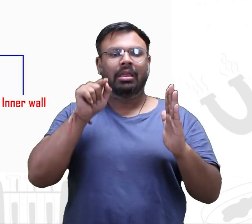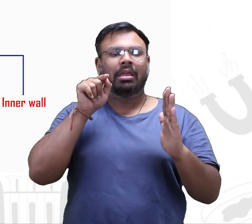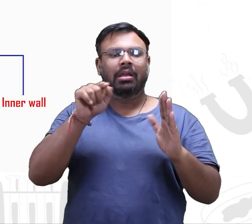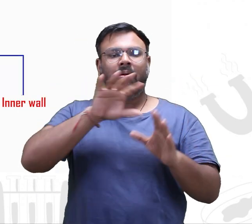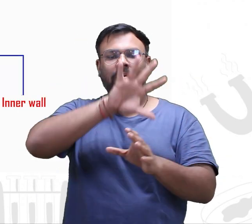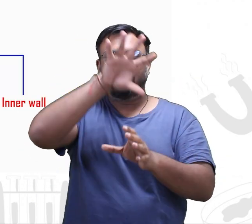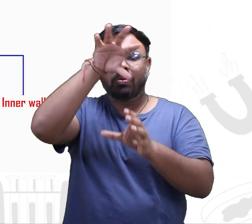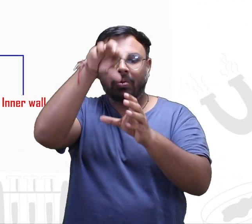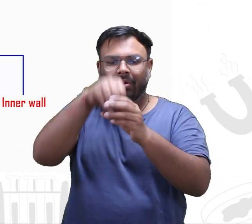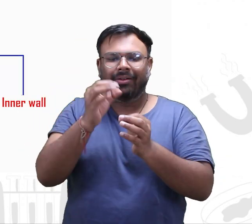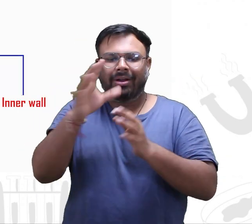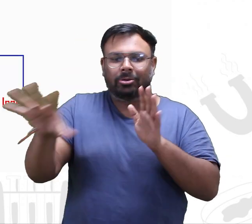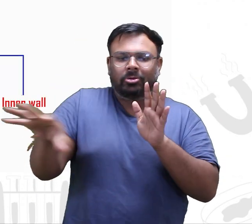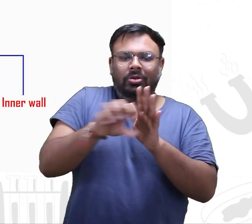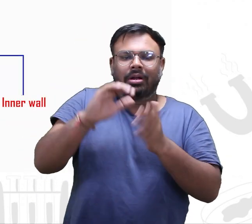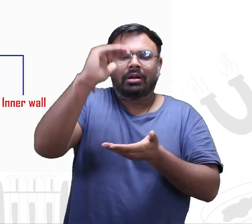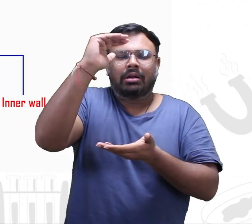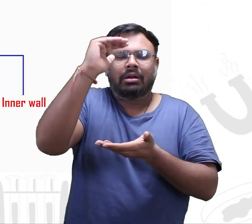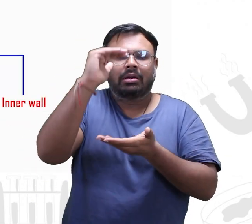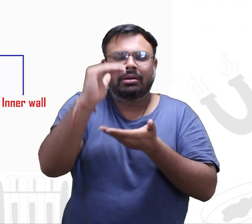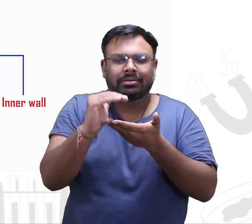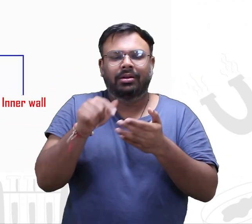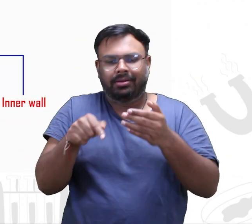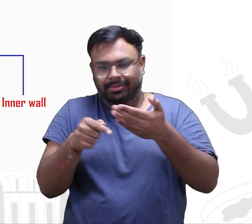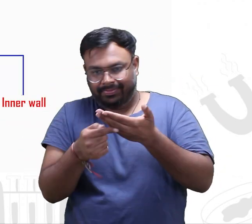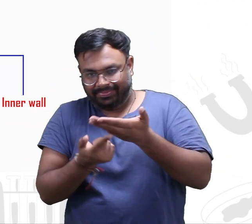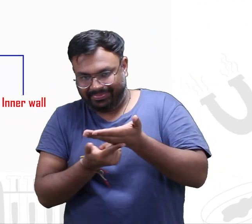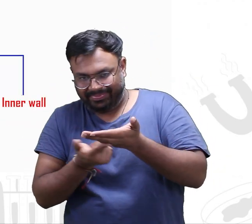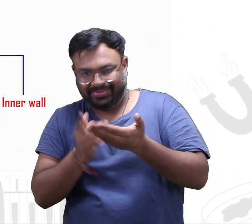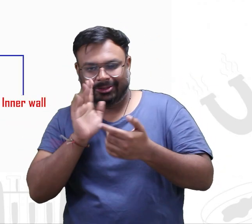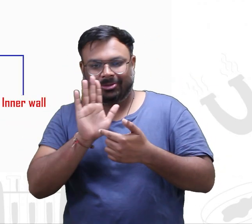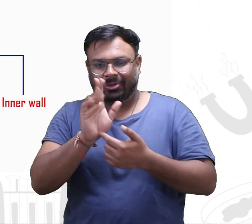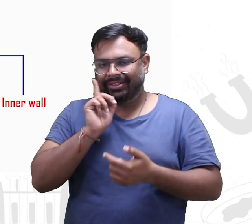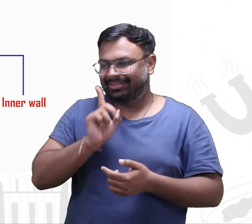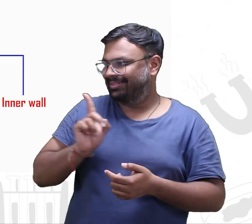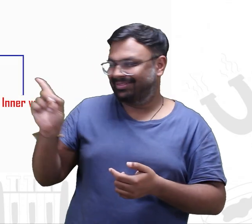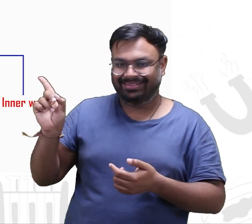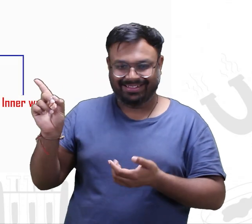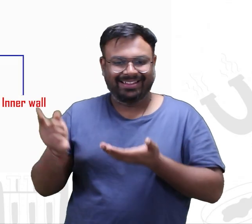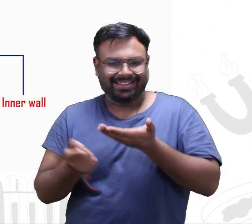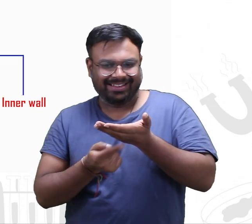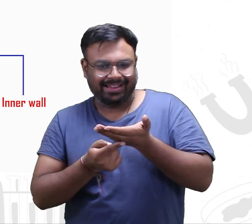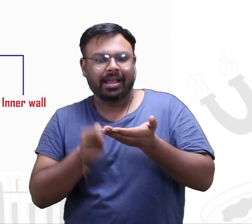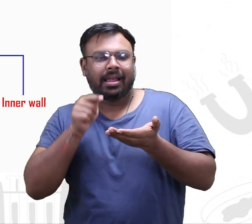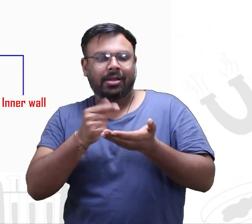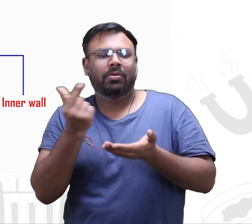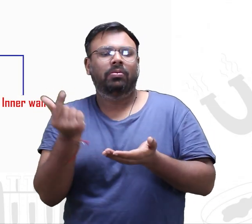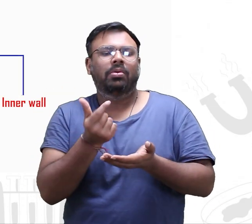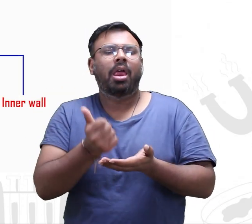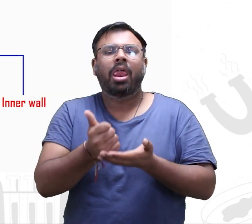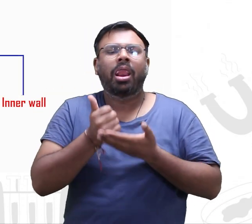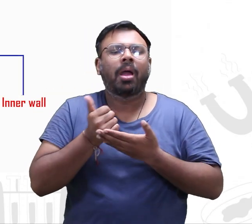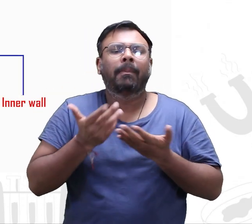reduce conduction and convection loss, and the flask is supported on an insulator like cork. The device